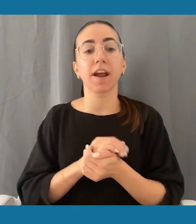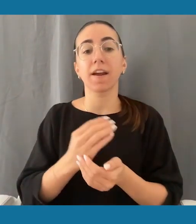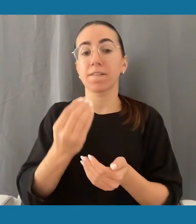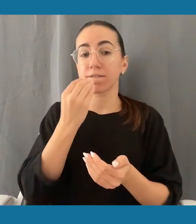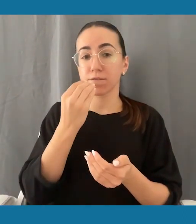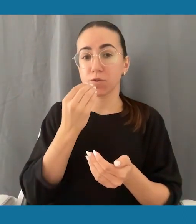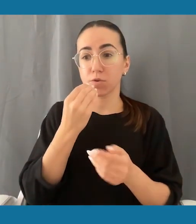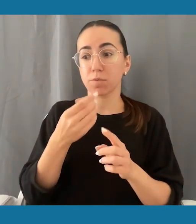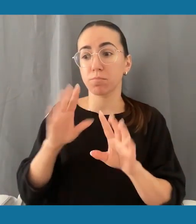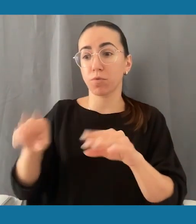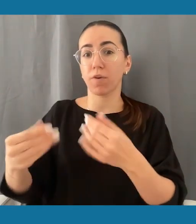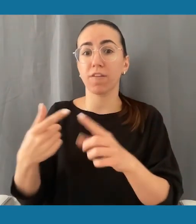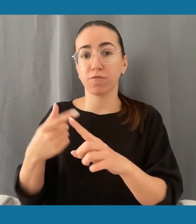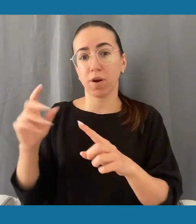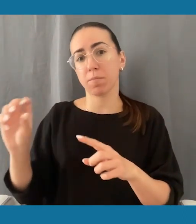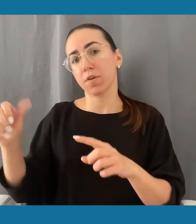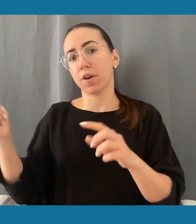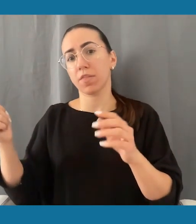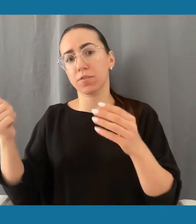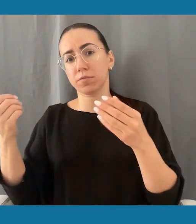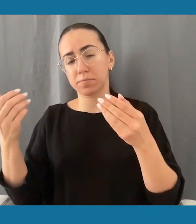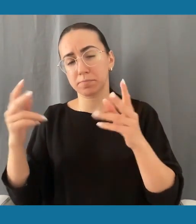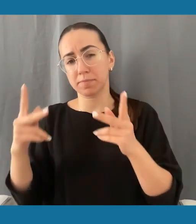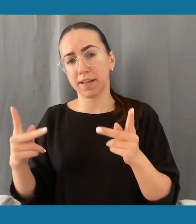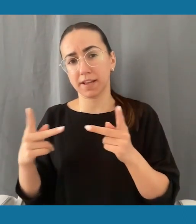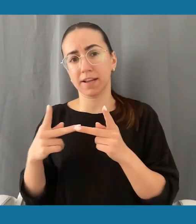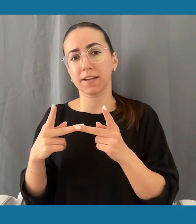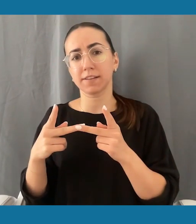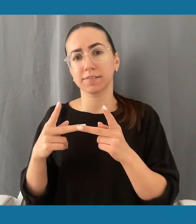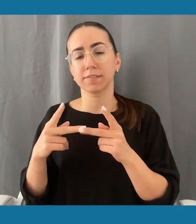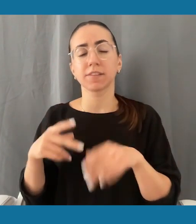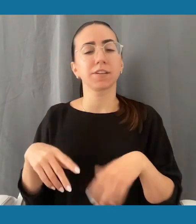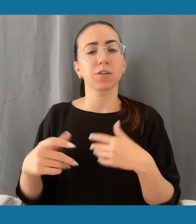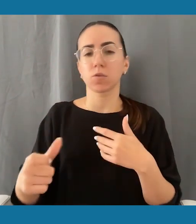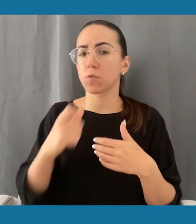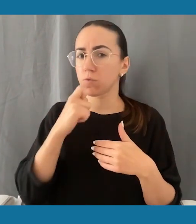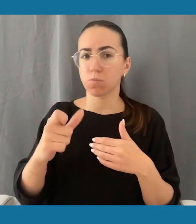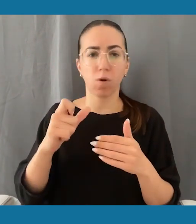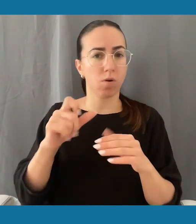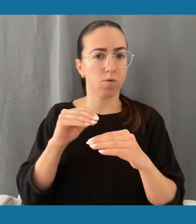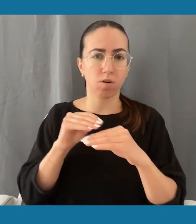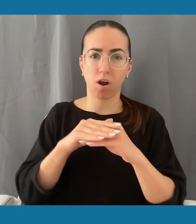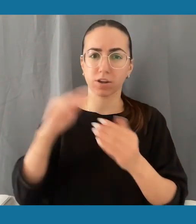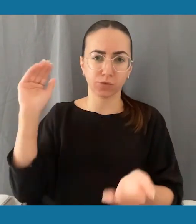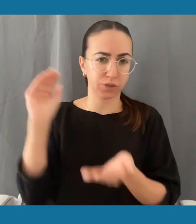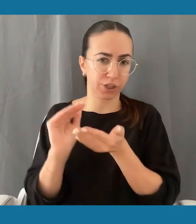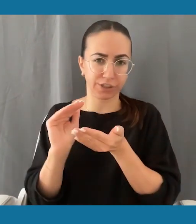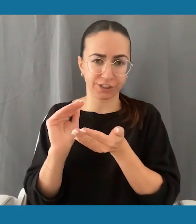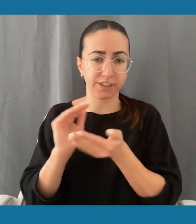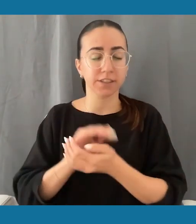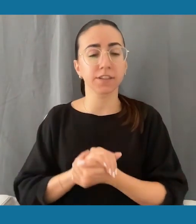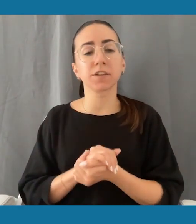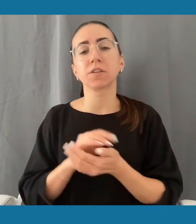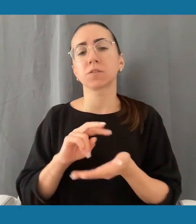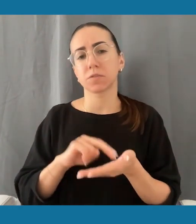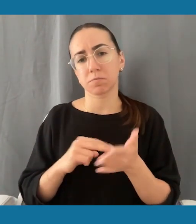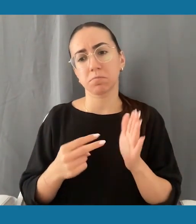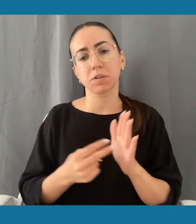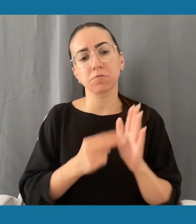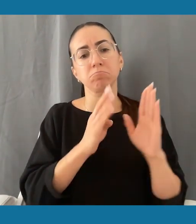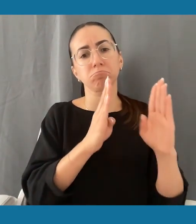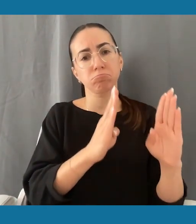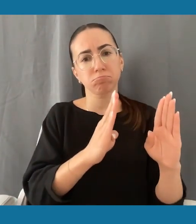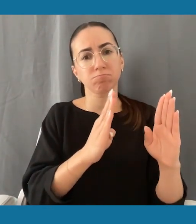third parties will also not cause a reduction in the SSI benefit. So over time, we have seen